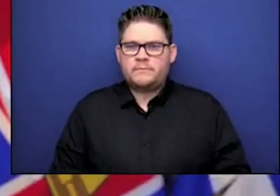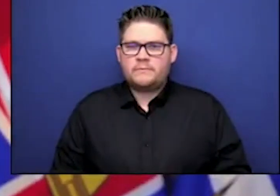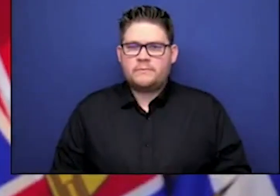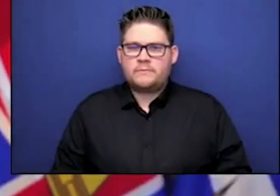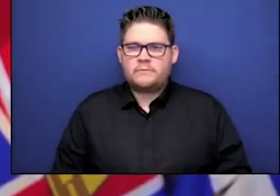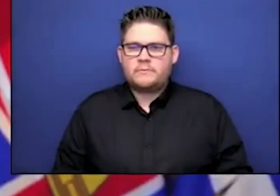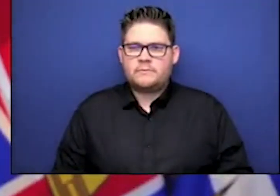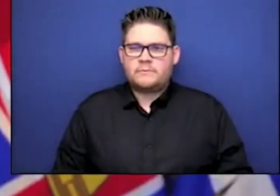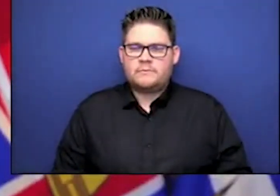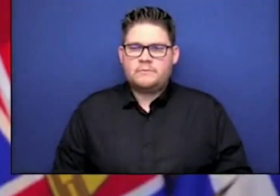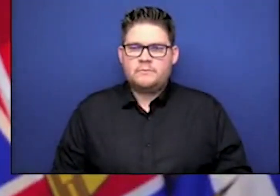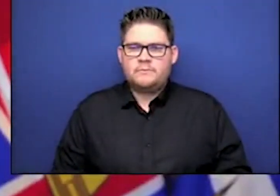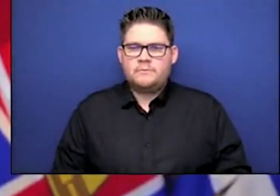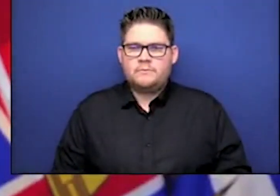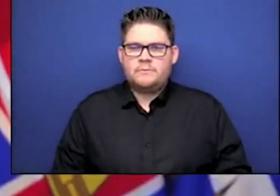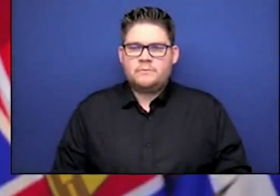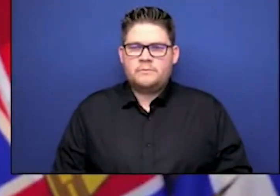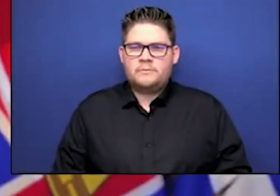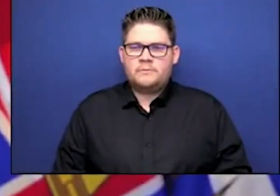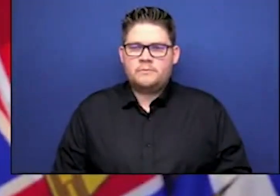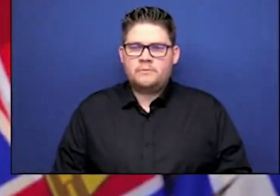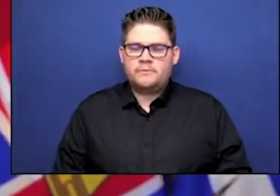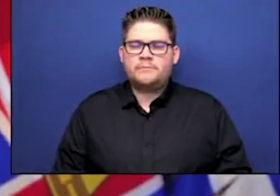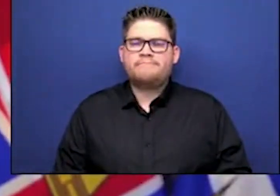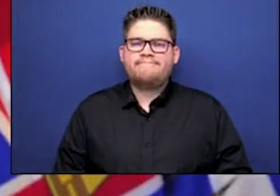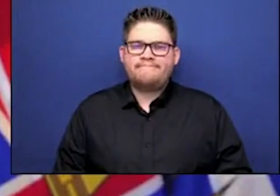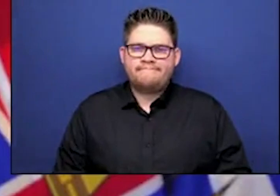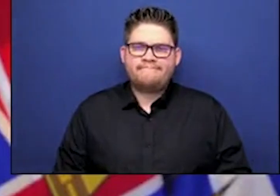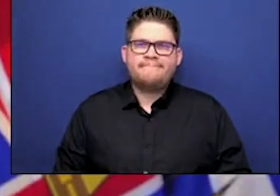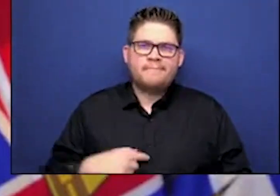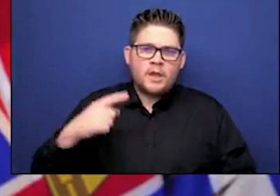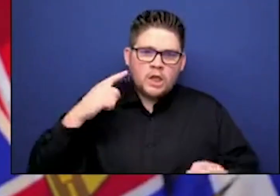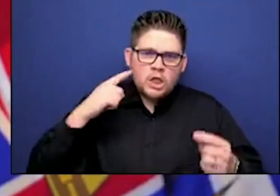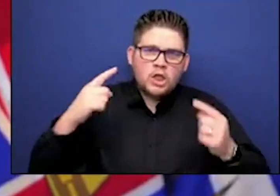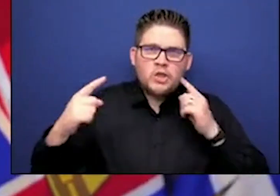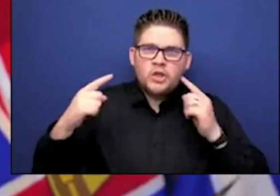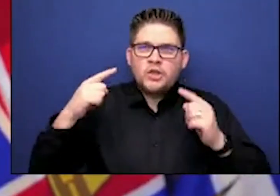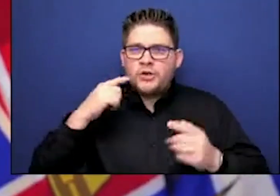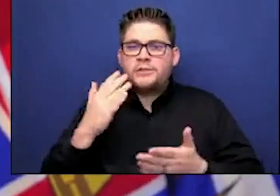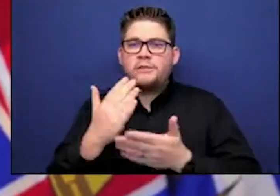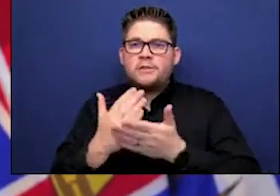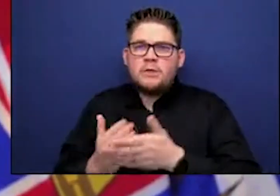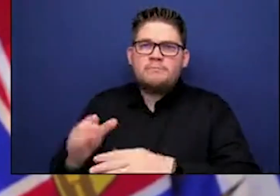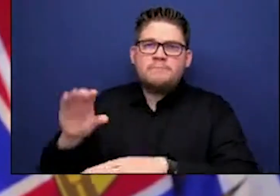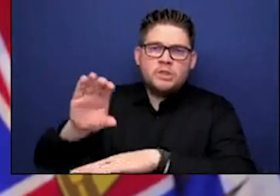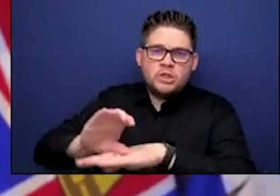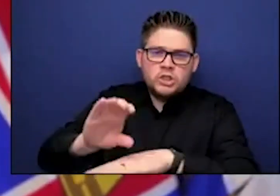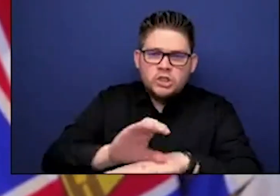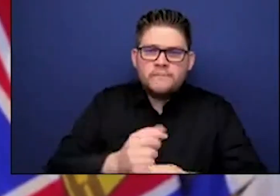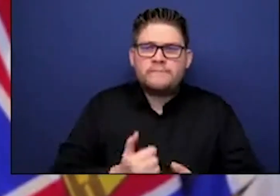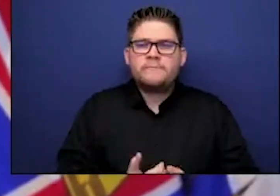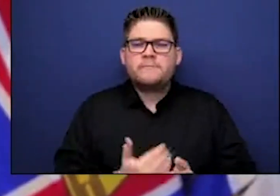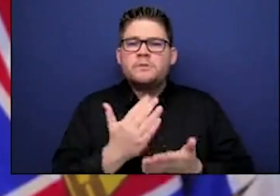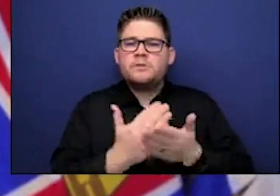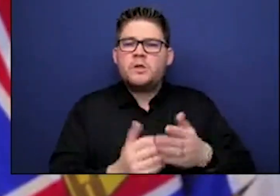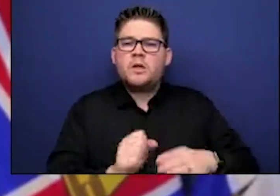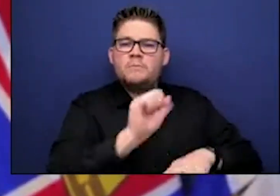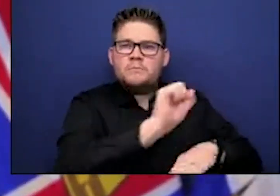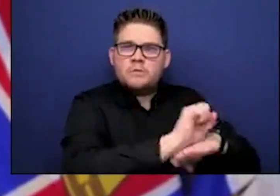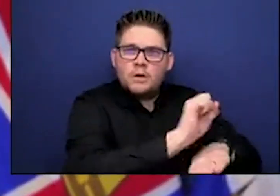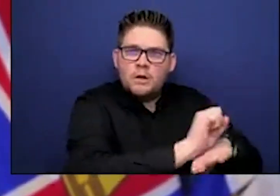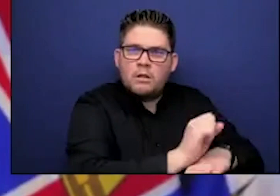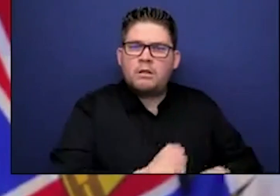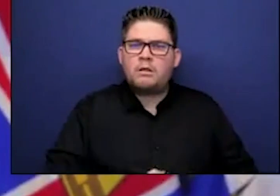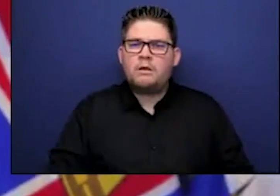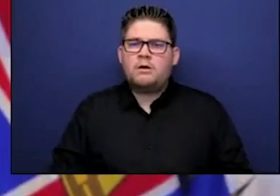have those services, but for some it will be very important to have some limited indoor